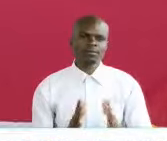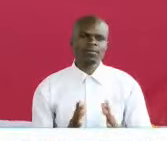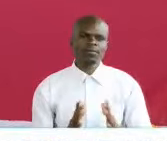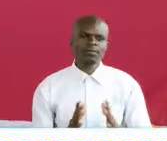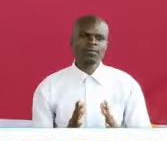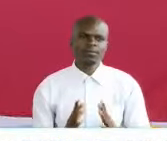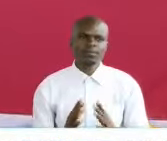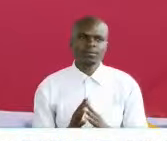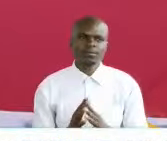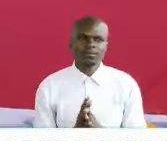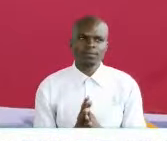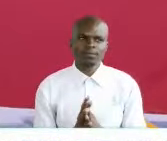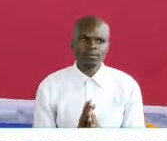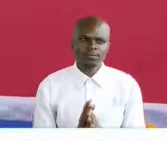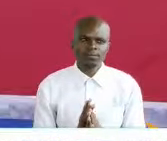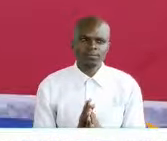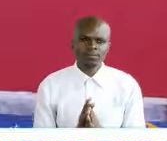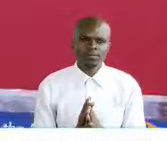Africa Union